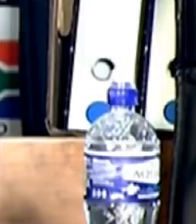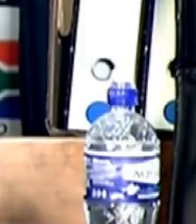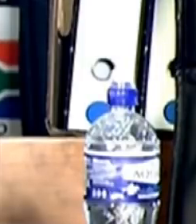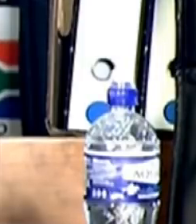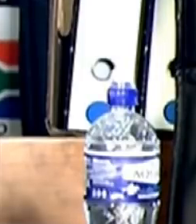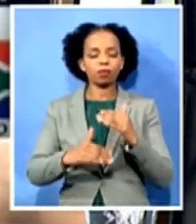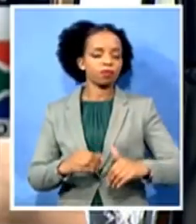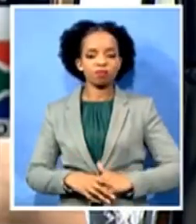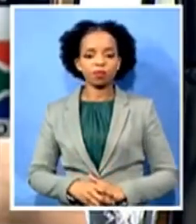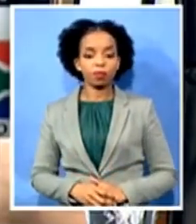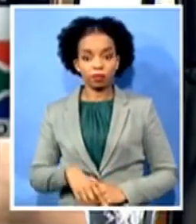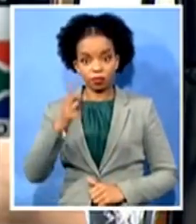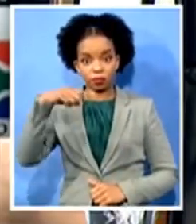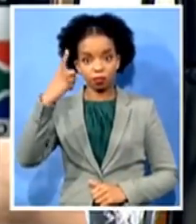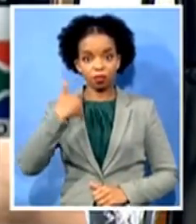That is correct, Chair.